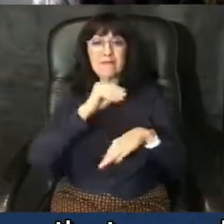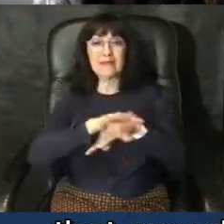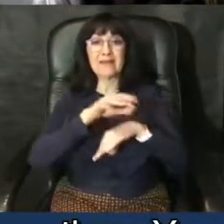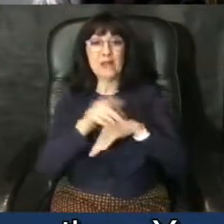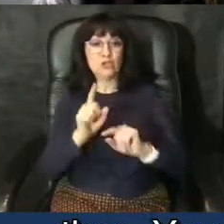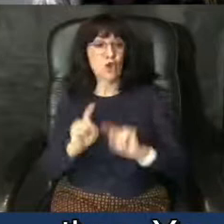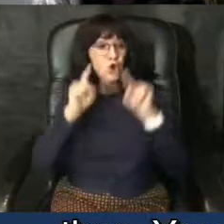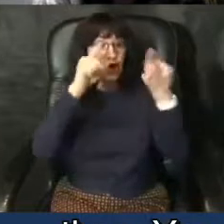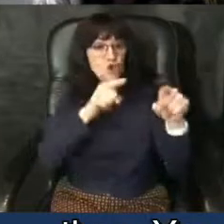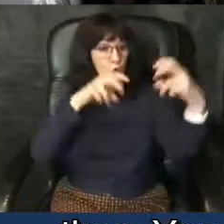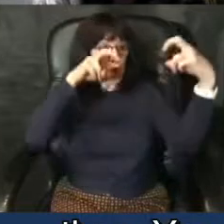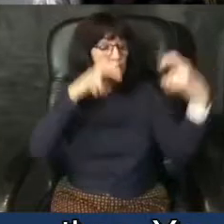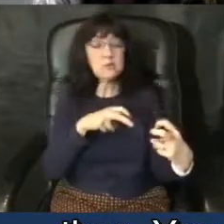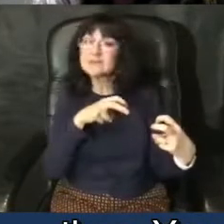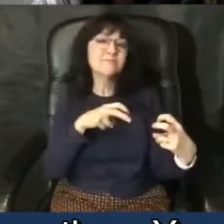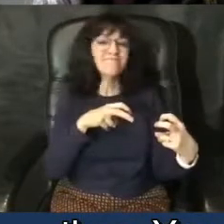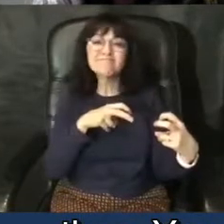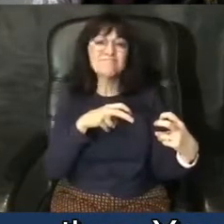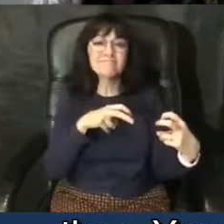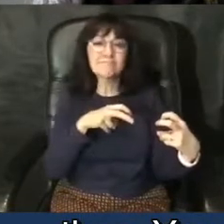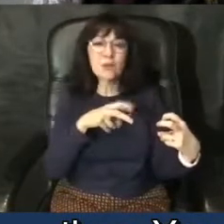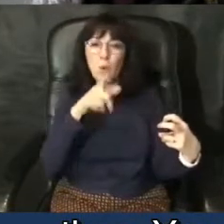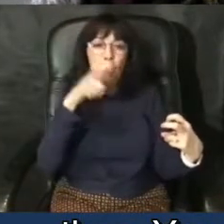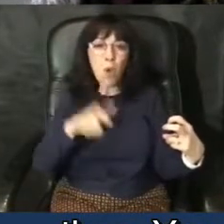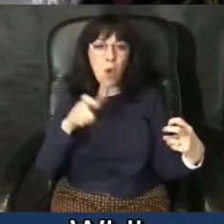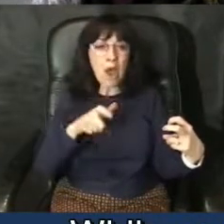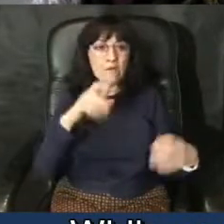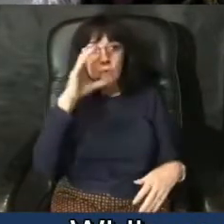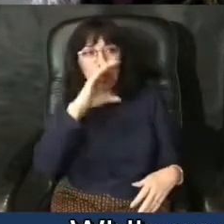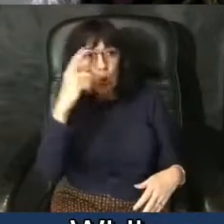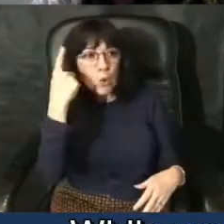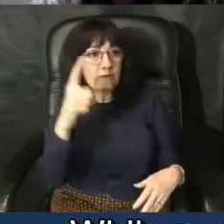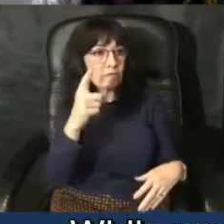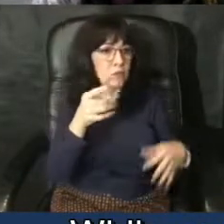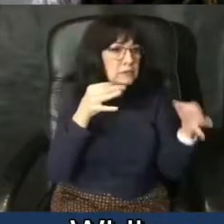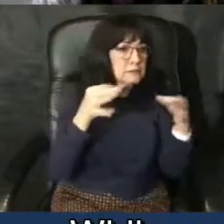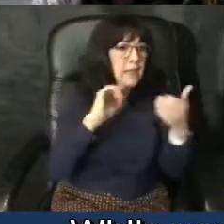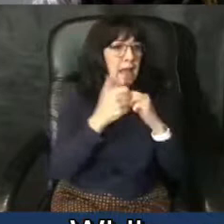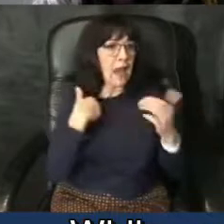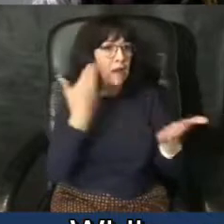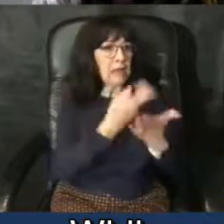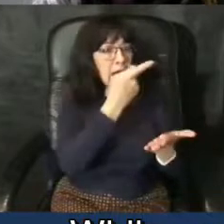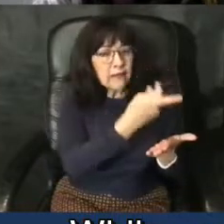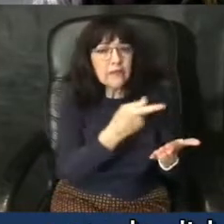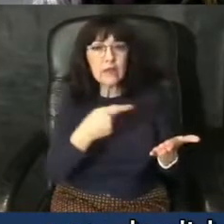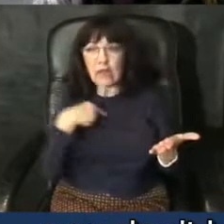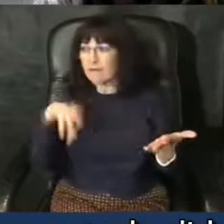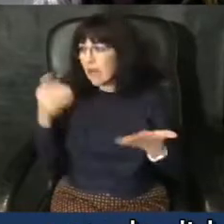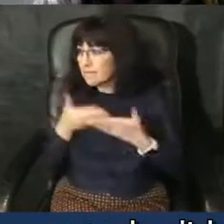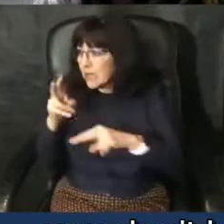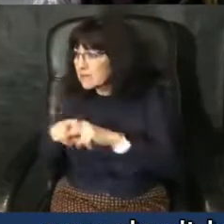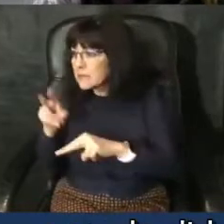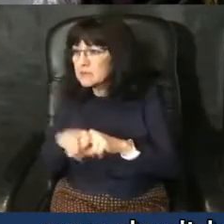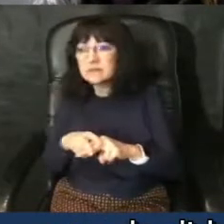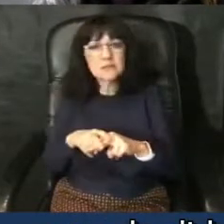get there on time. You don't have to figure out someone to watch your kids while you're doing that. You don't have to find a babysitter. You don't